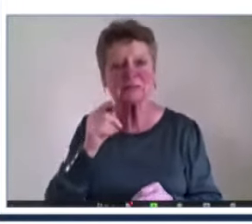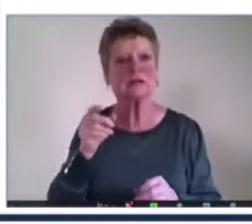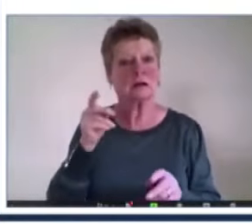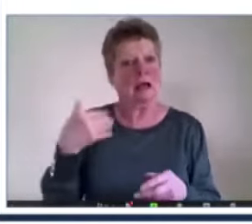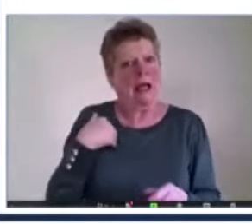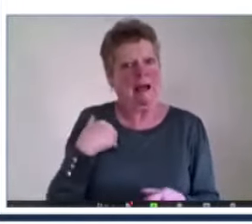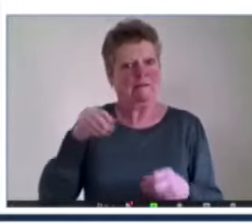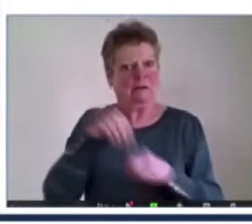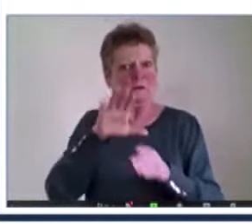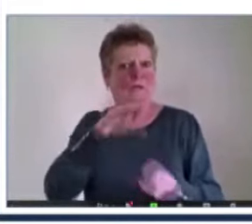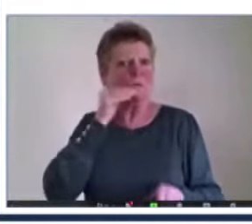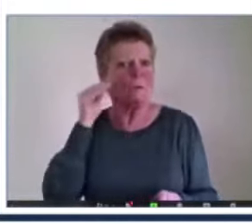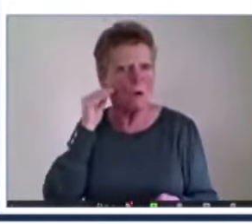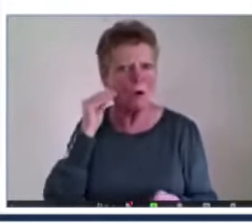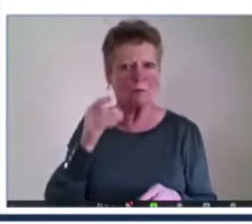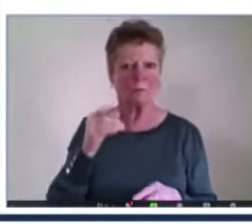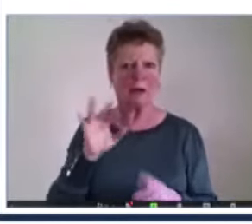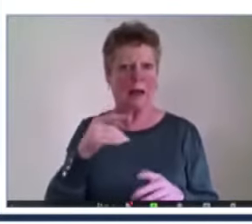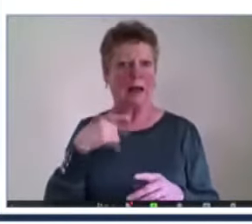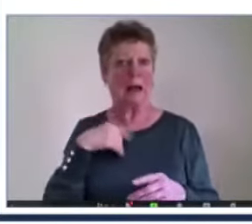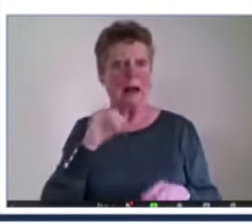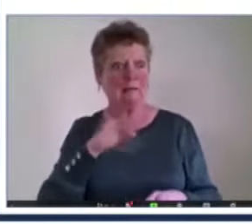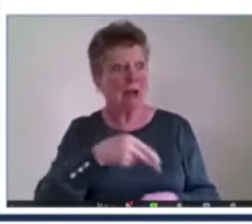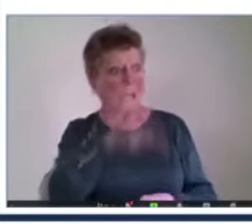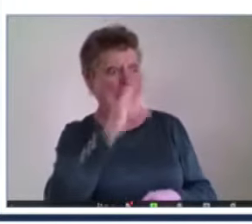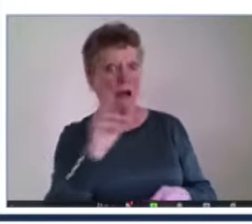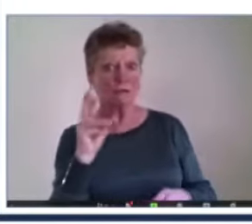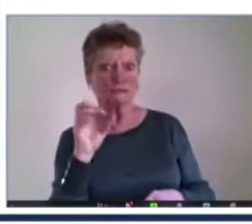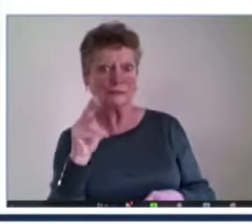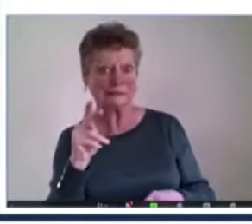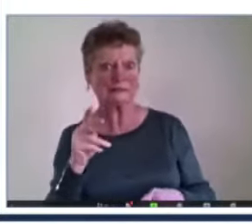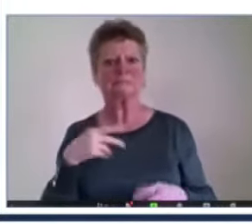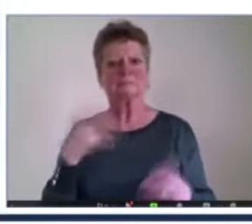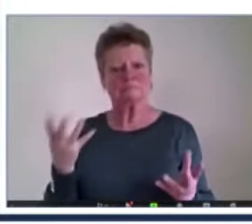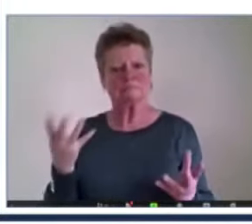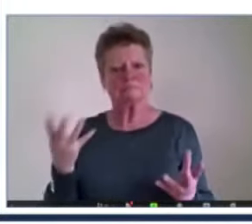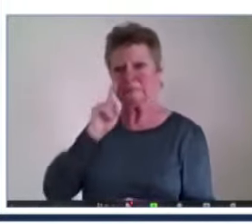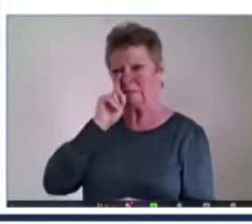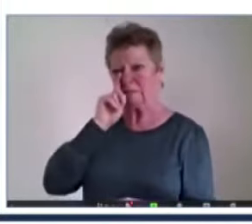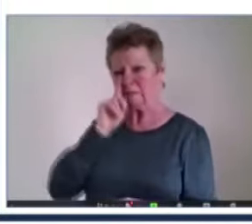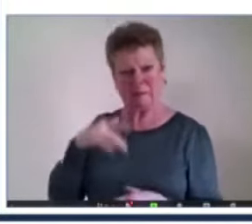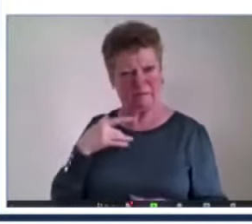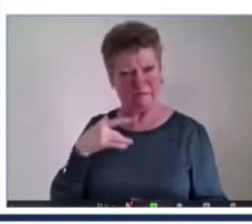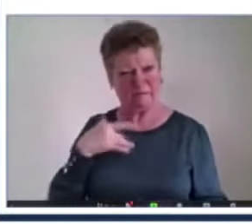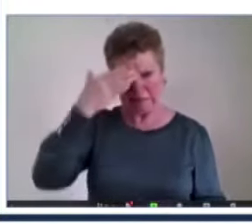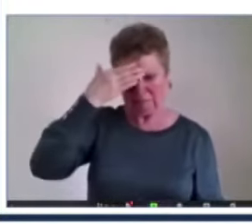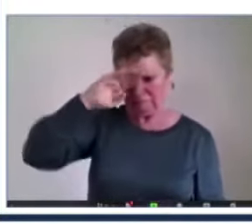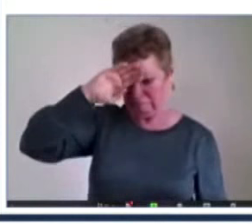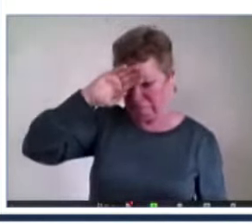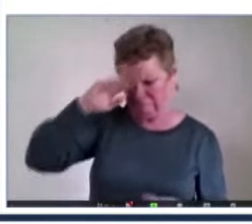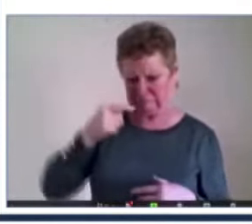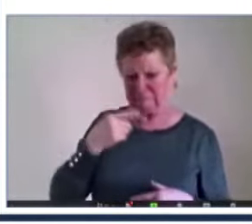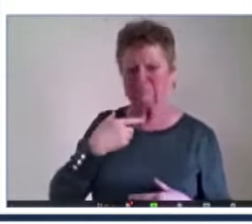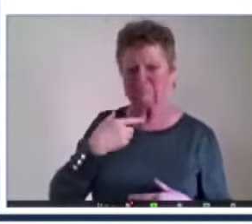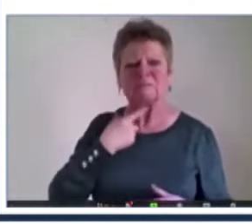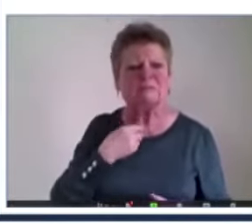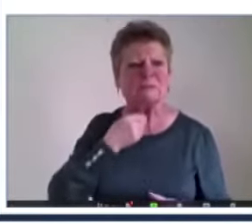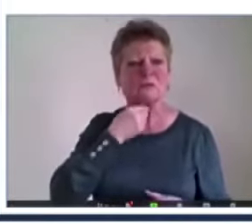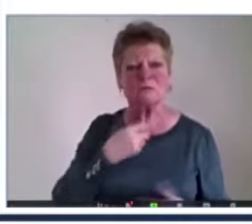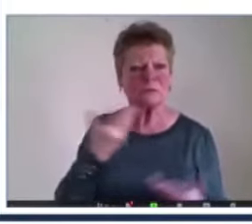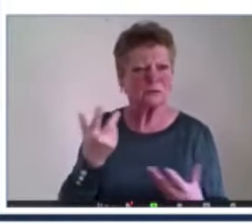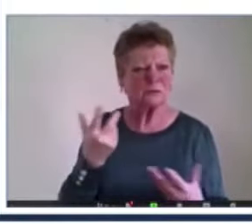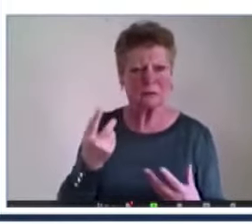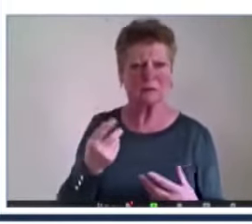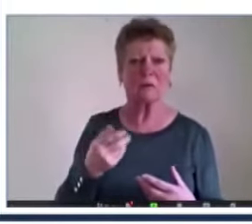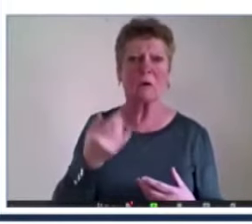who are at higher risk. So we're certainly recommending, if you're symptomatic, to test. And if you're going to visit, let's say,